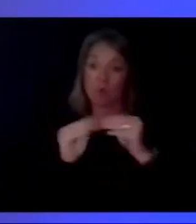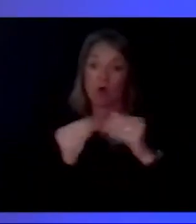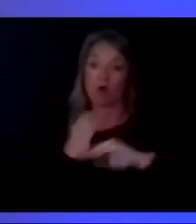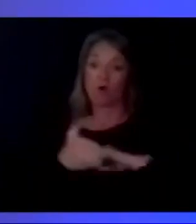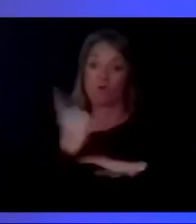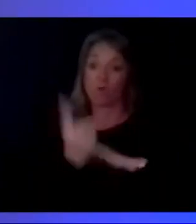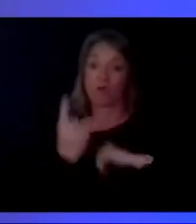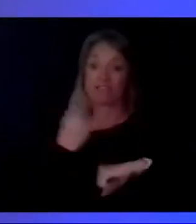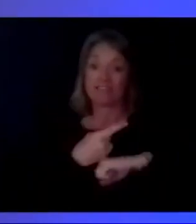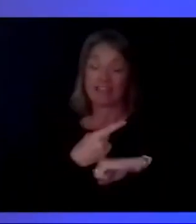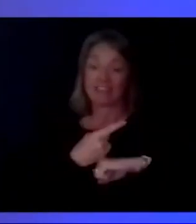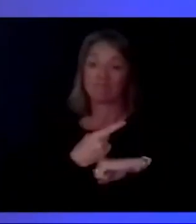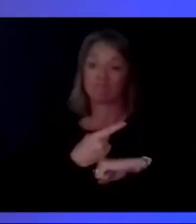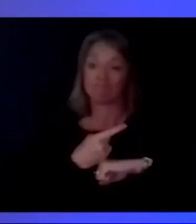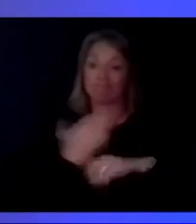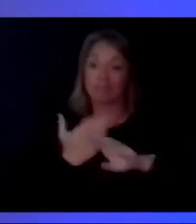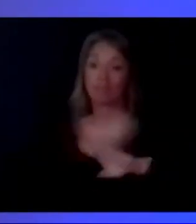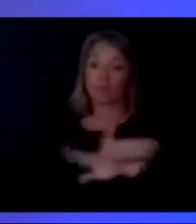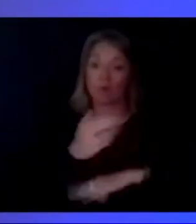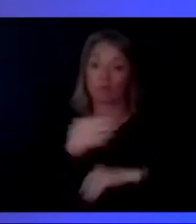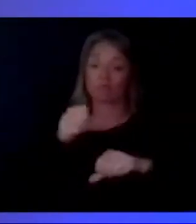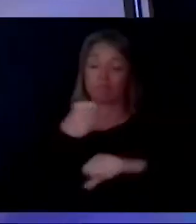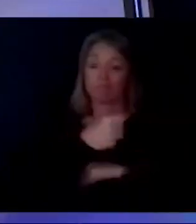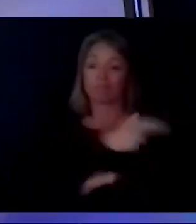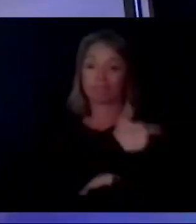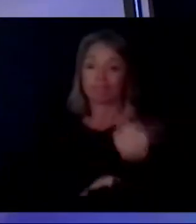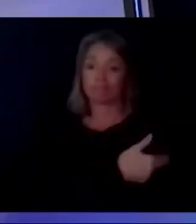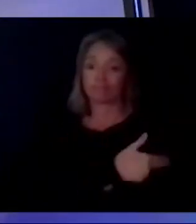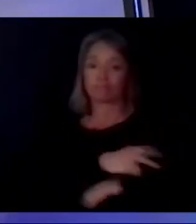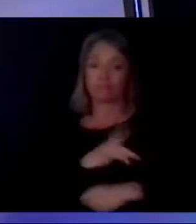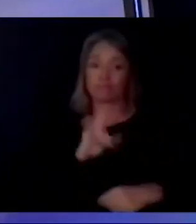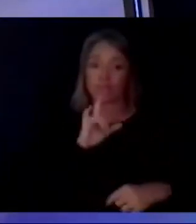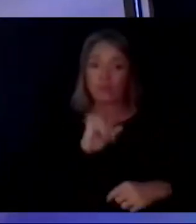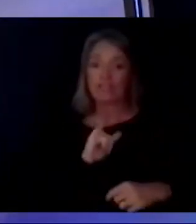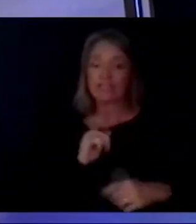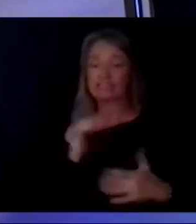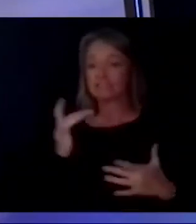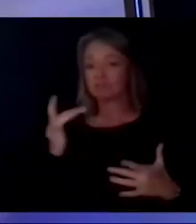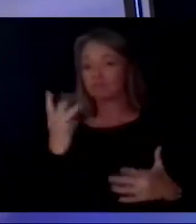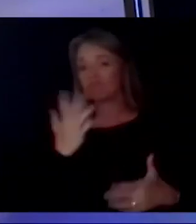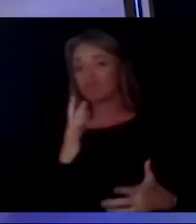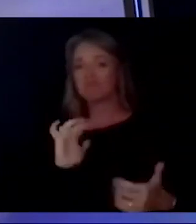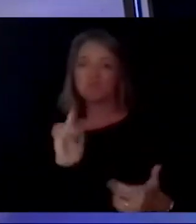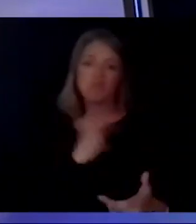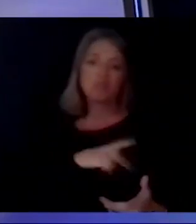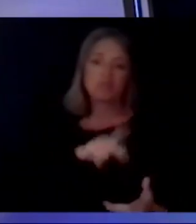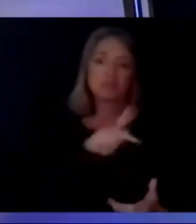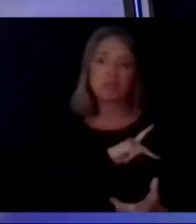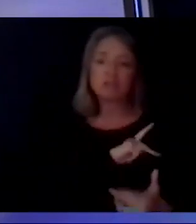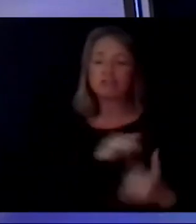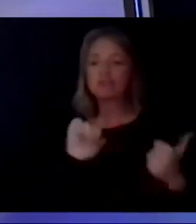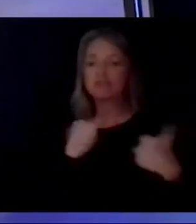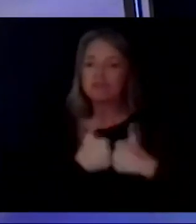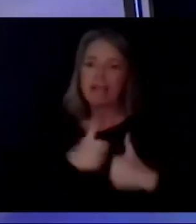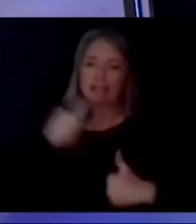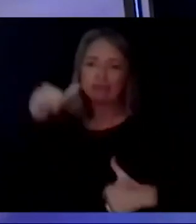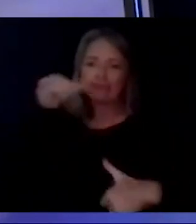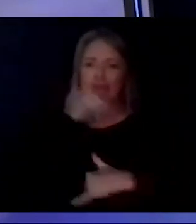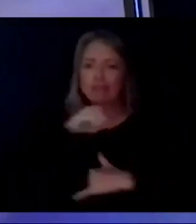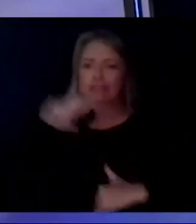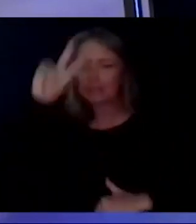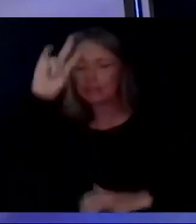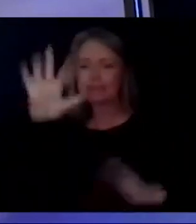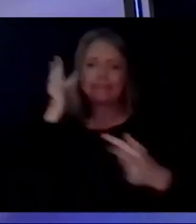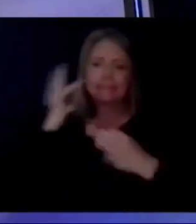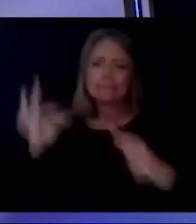hospitalized. So I'm in a drunken stupor and I have the need for having personal challenges and personal victories. I decide to take a milk